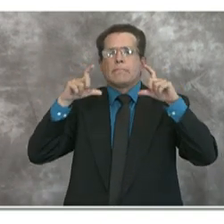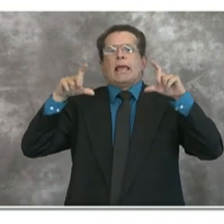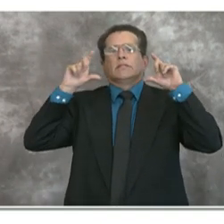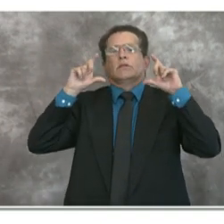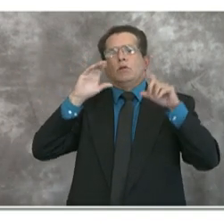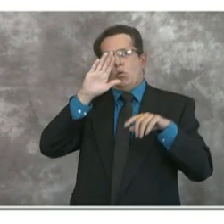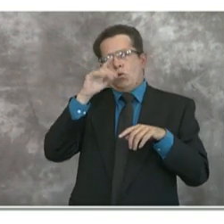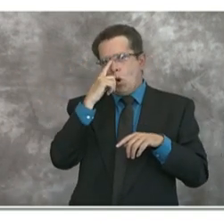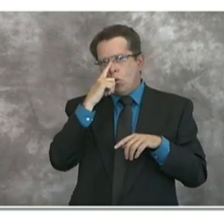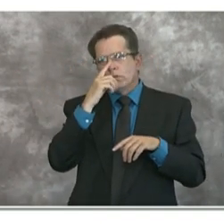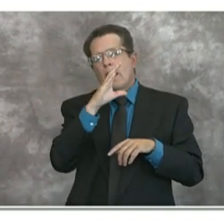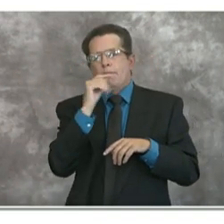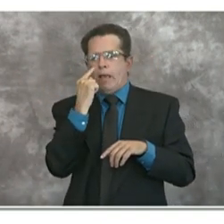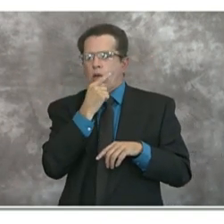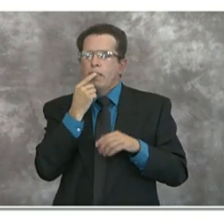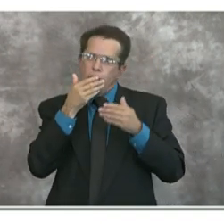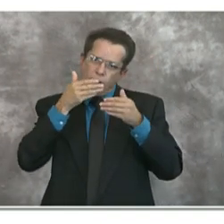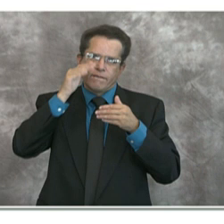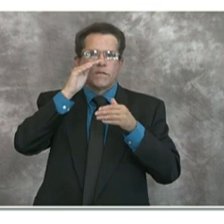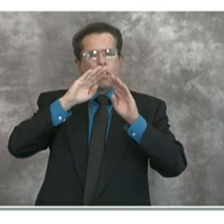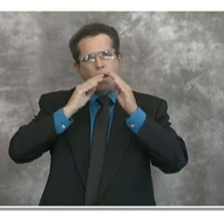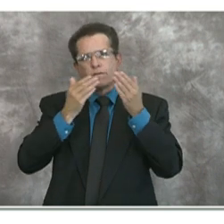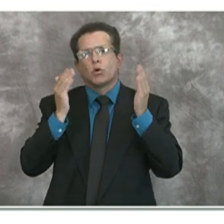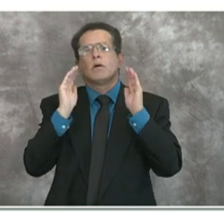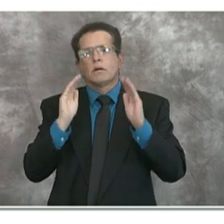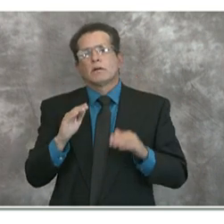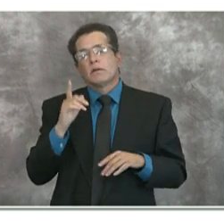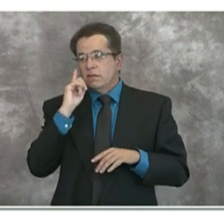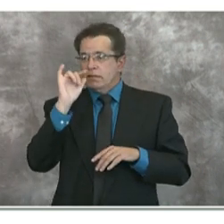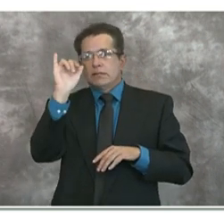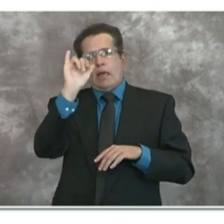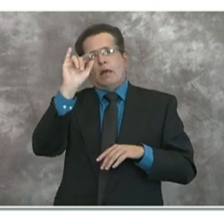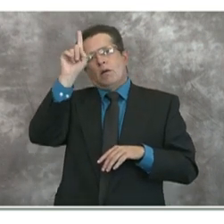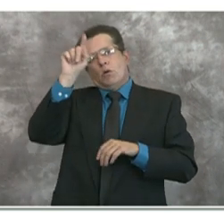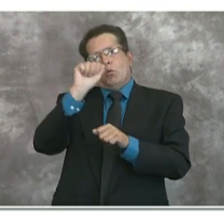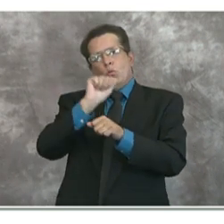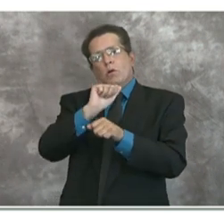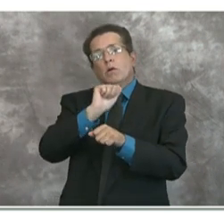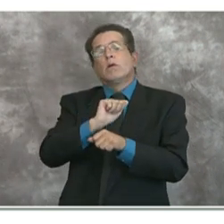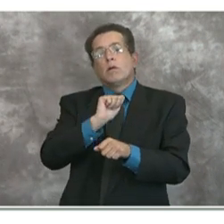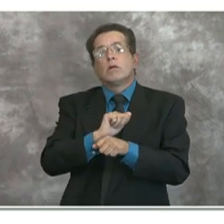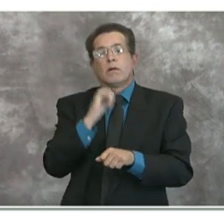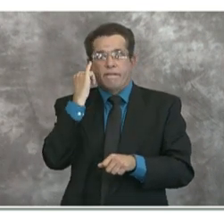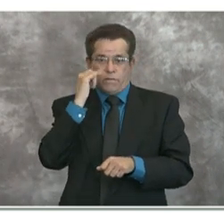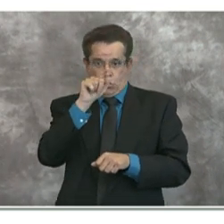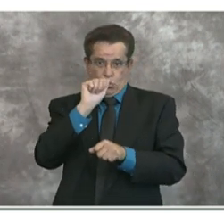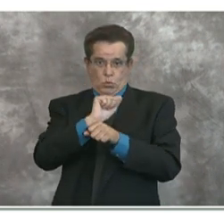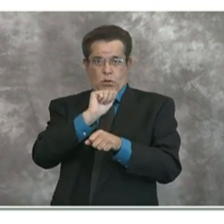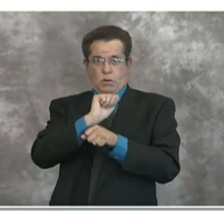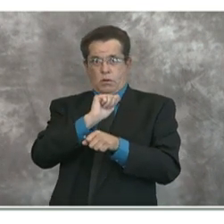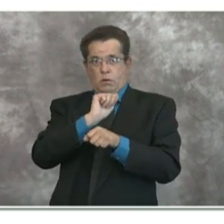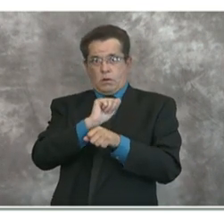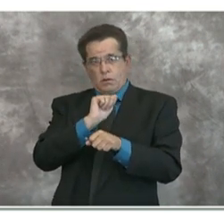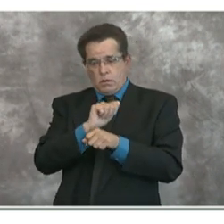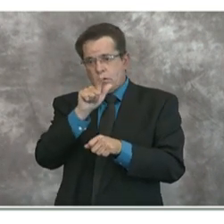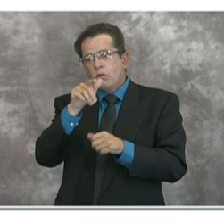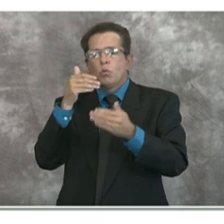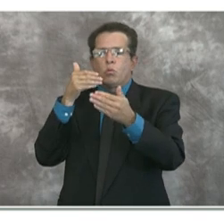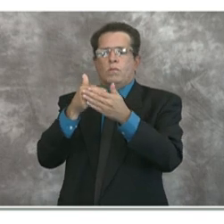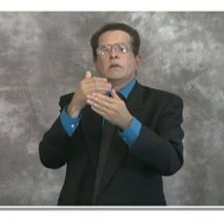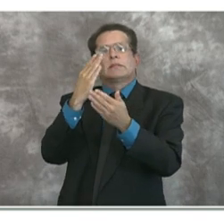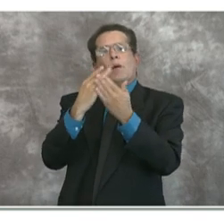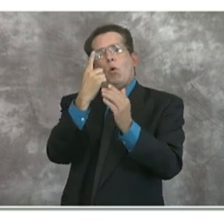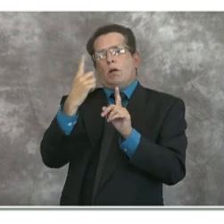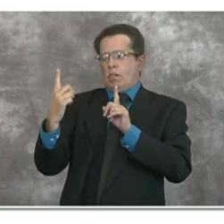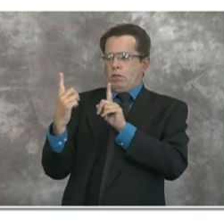above your nose and mouth. Same thing goes for at work. If you're at work and standing or sitting close to someone,